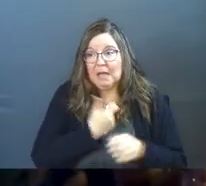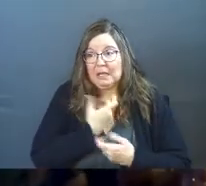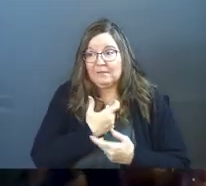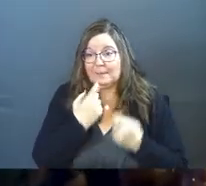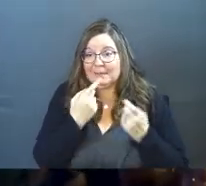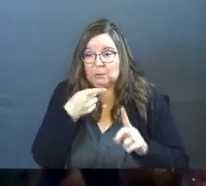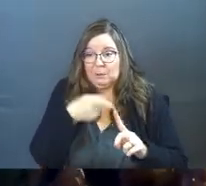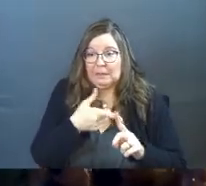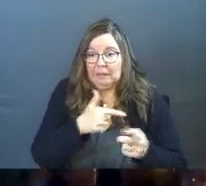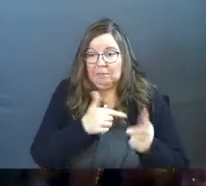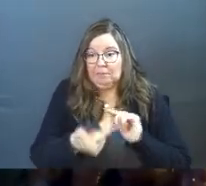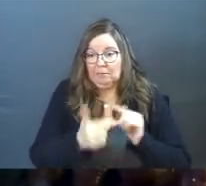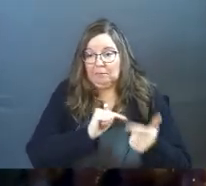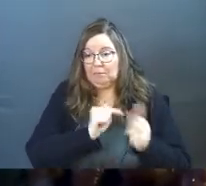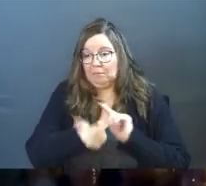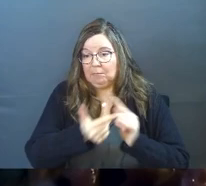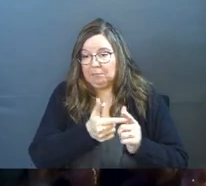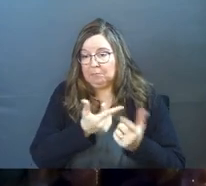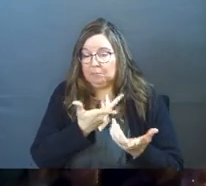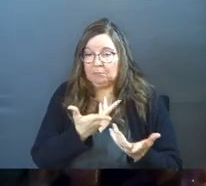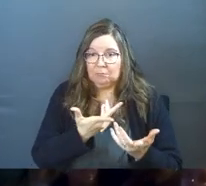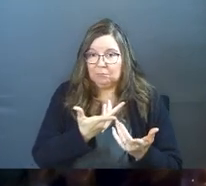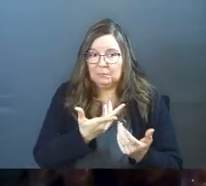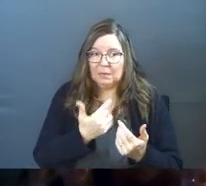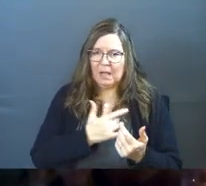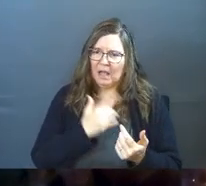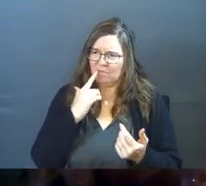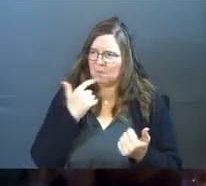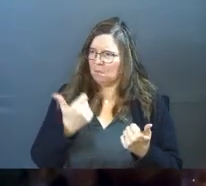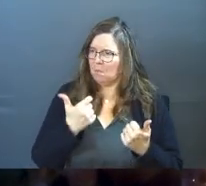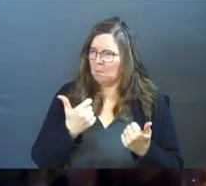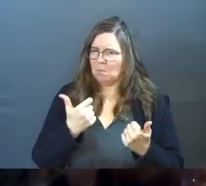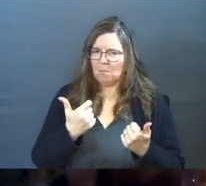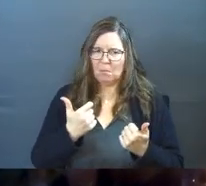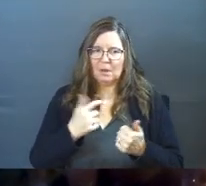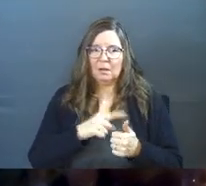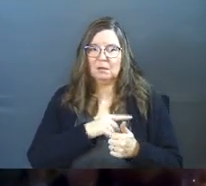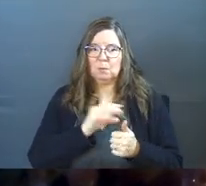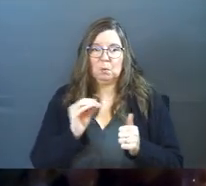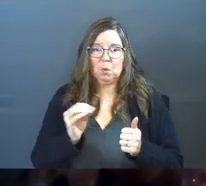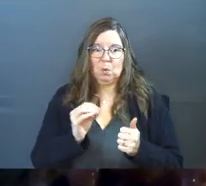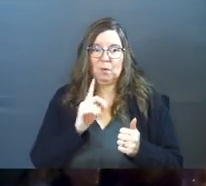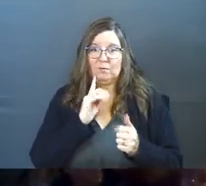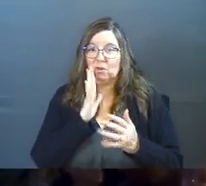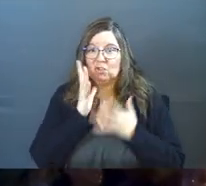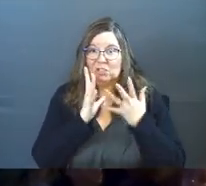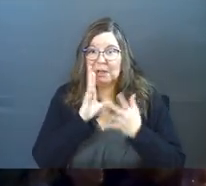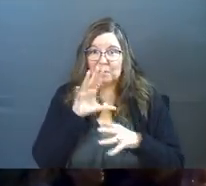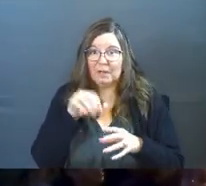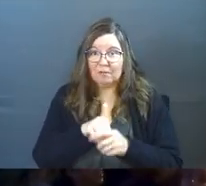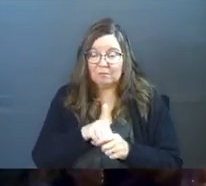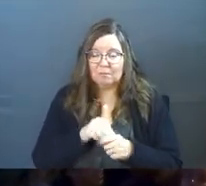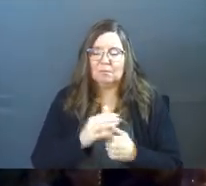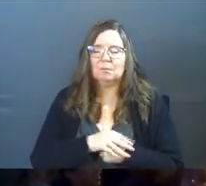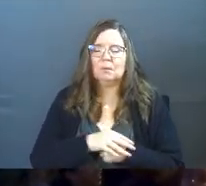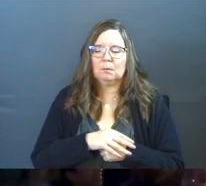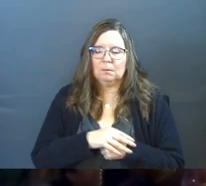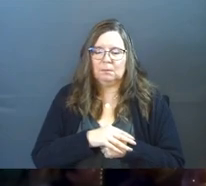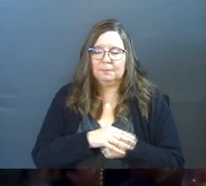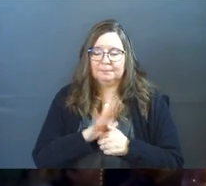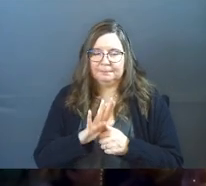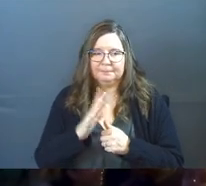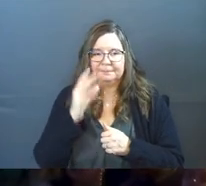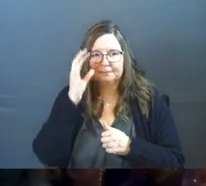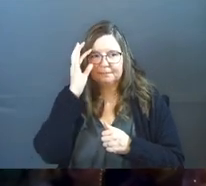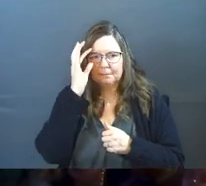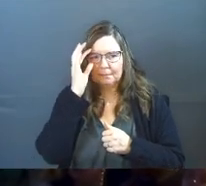confess my sin to him. She's confessed her sin to me. I think we're good there, which then kind of leaves no room for shame to creep in. I'll tell you,